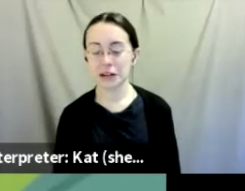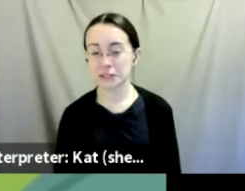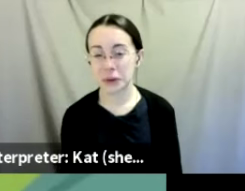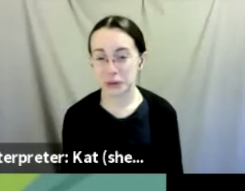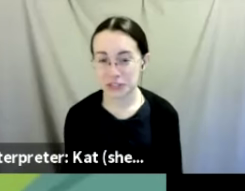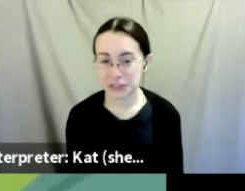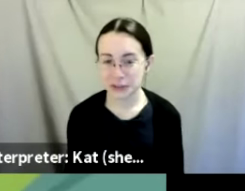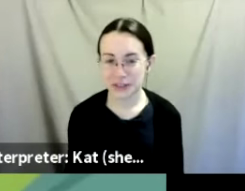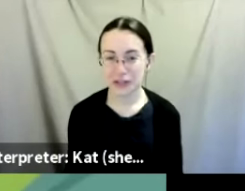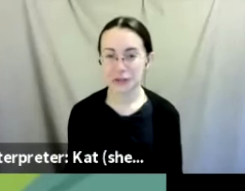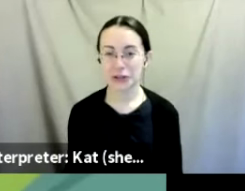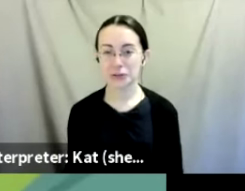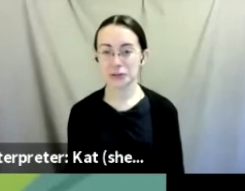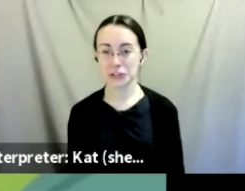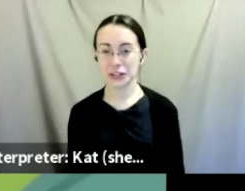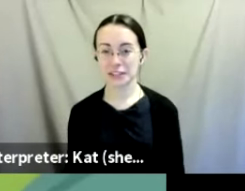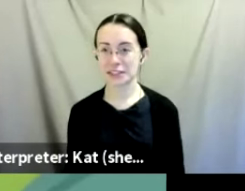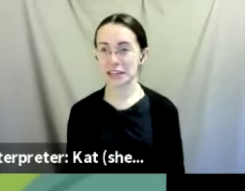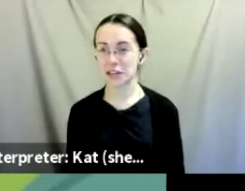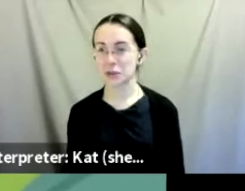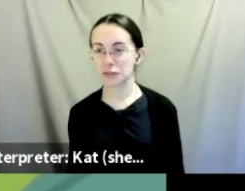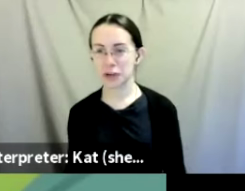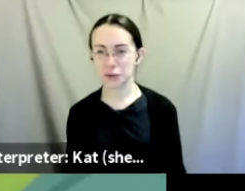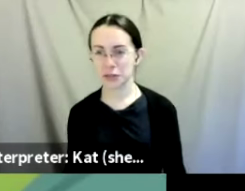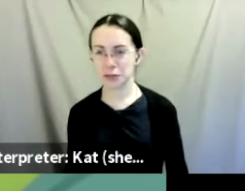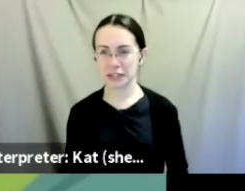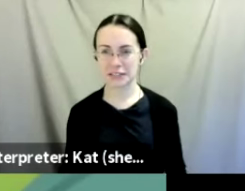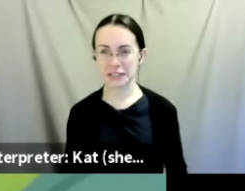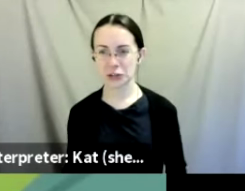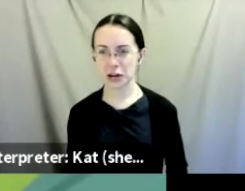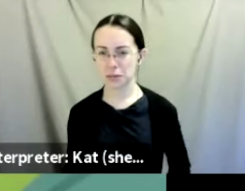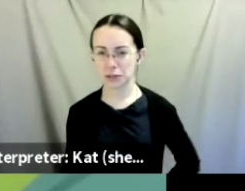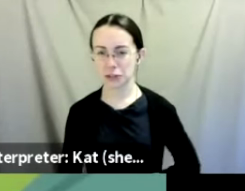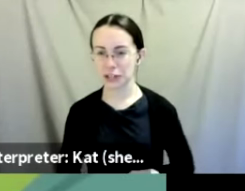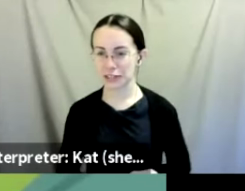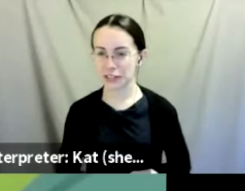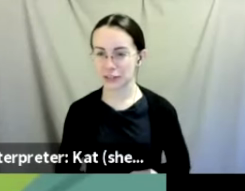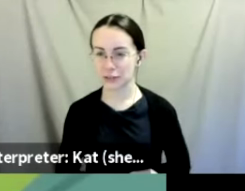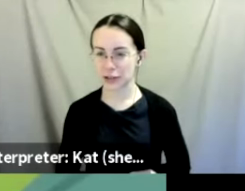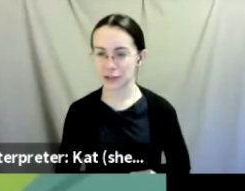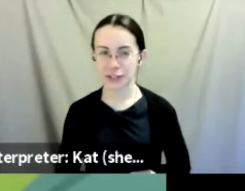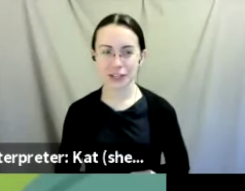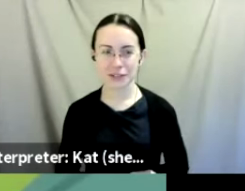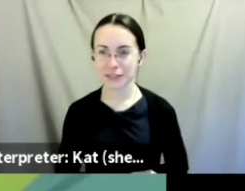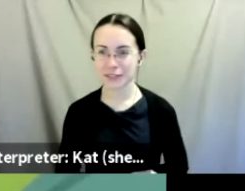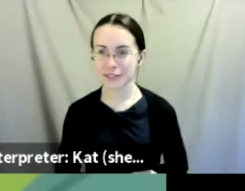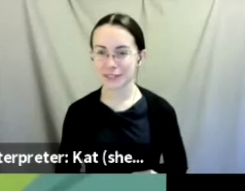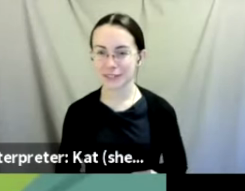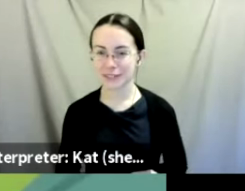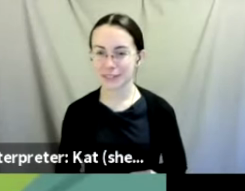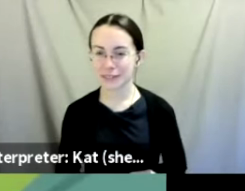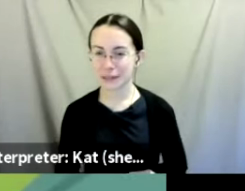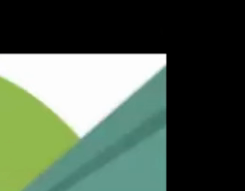Okay, so host, I just want to let you know, should I stay and wait for other people in case they show up or should I leave? How should I handle